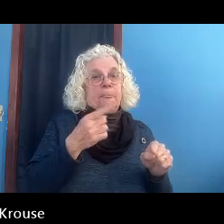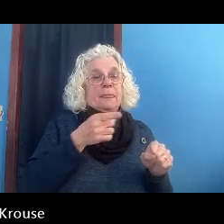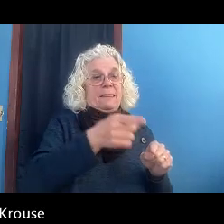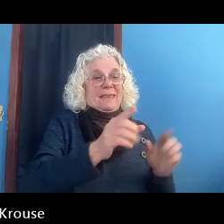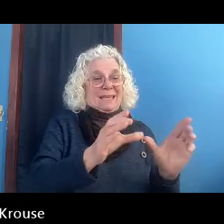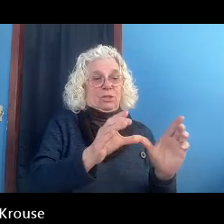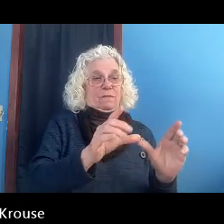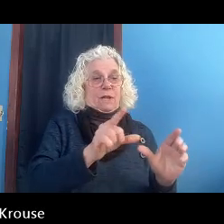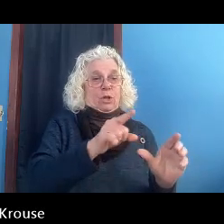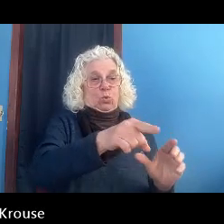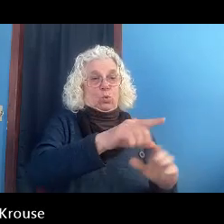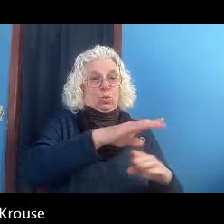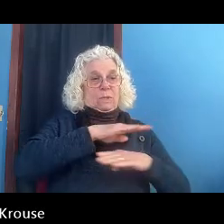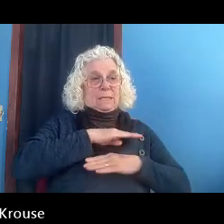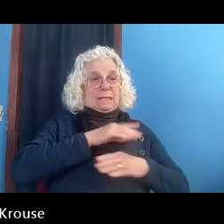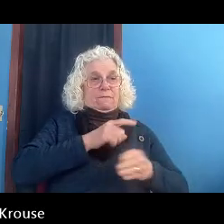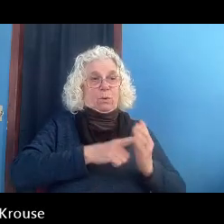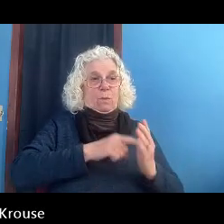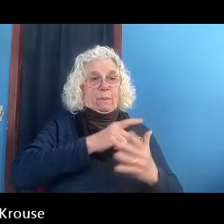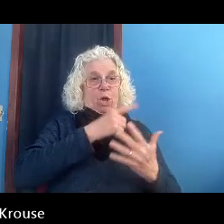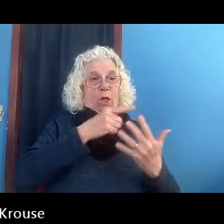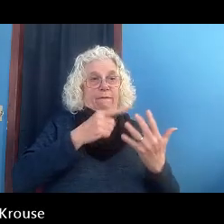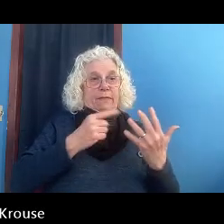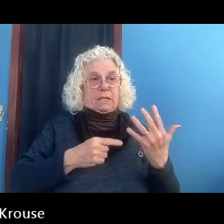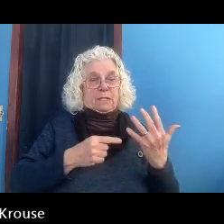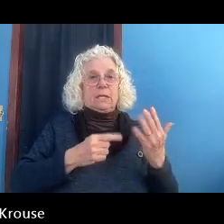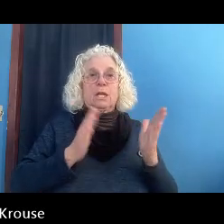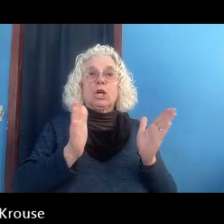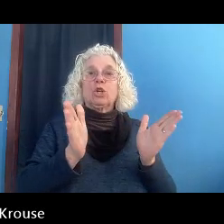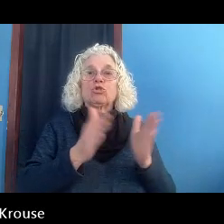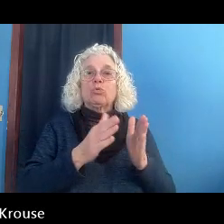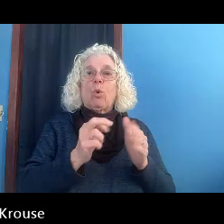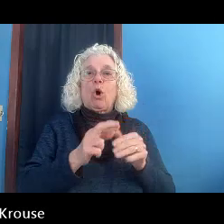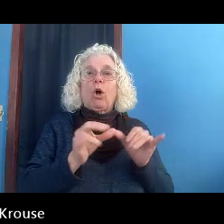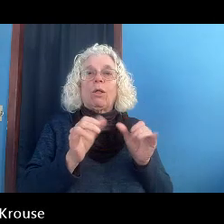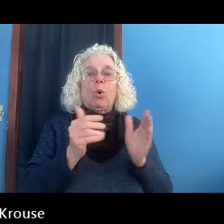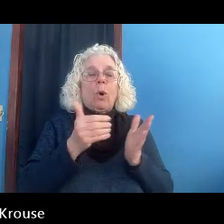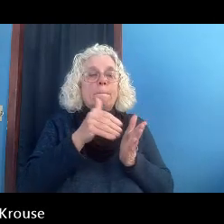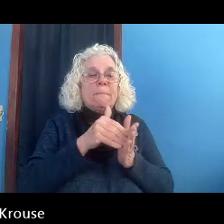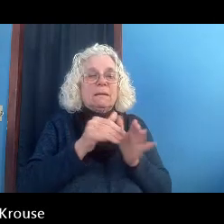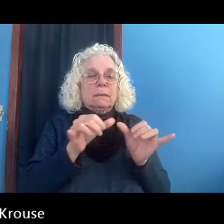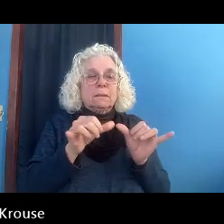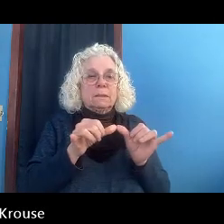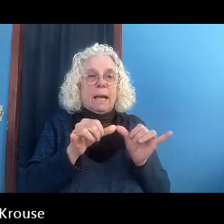those requirements, as I stated here, of a small to mid-sized business. So, you know, it hasn't happened yet.